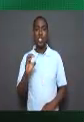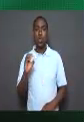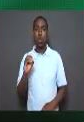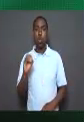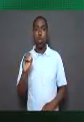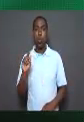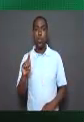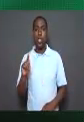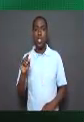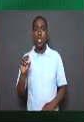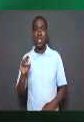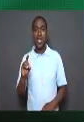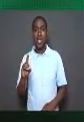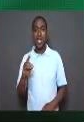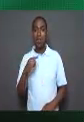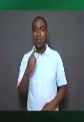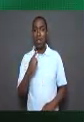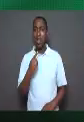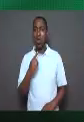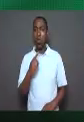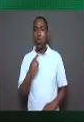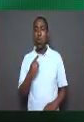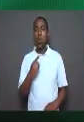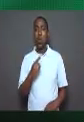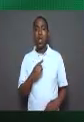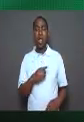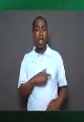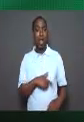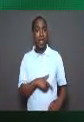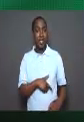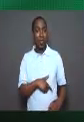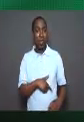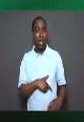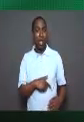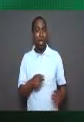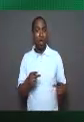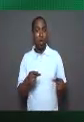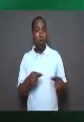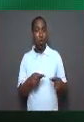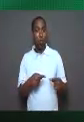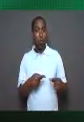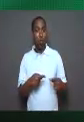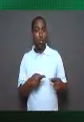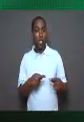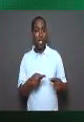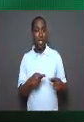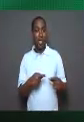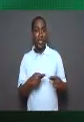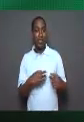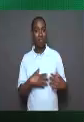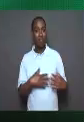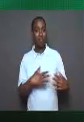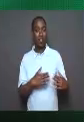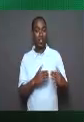COPD is the reduction of the surface area of the lungs due to a